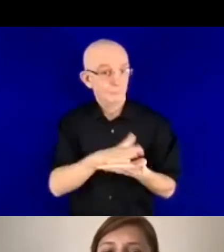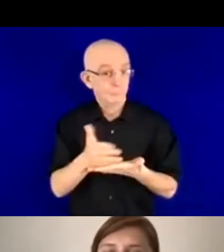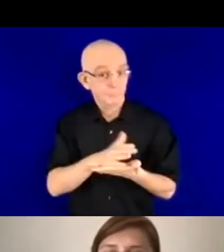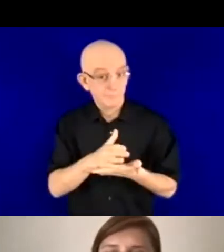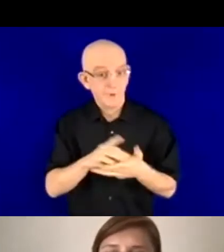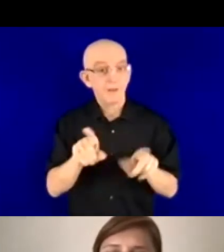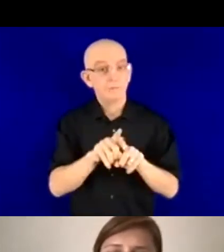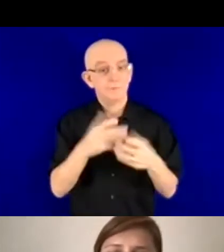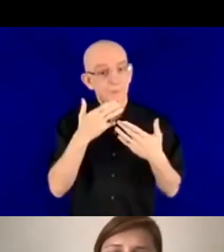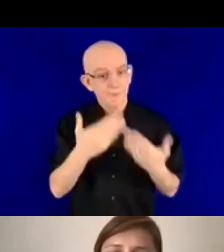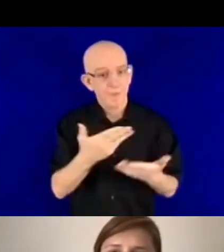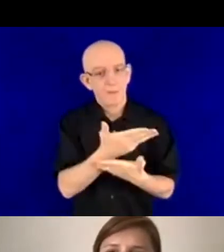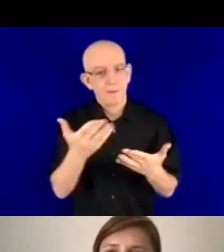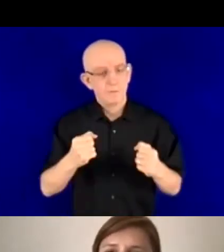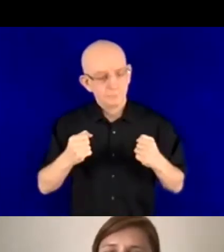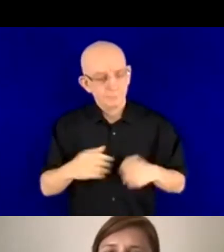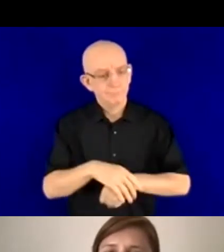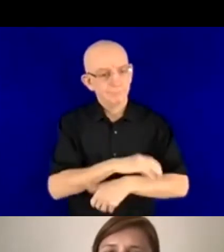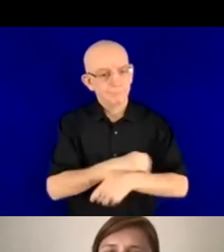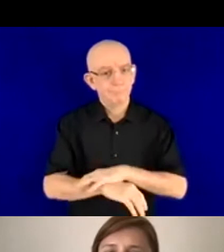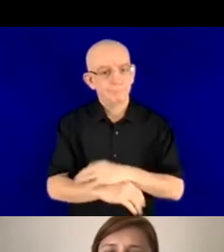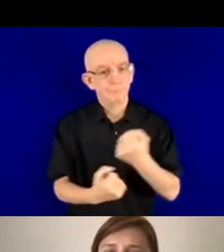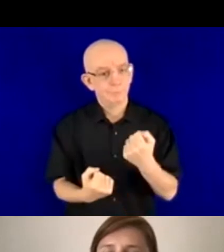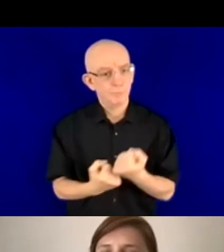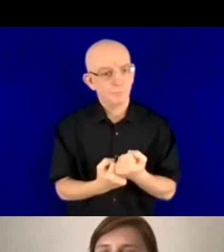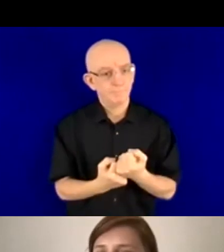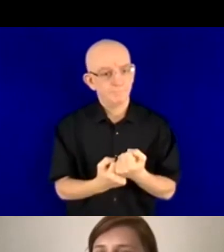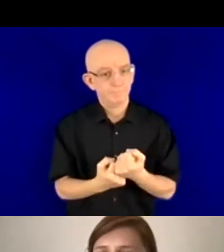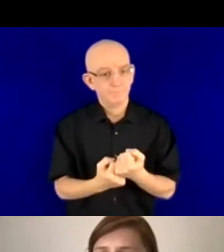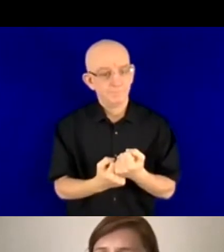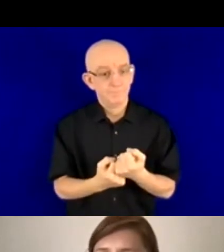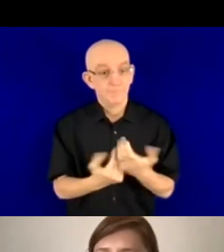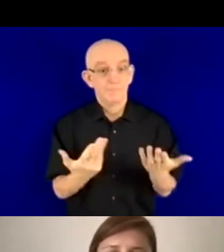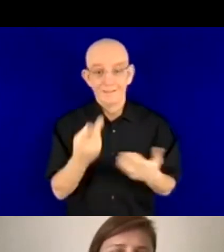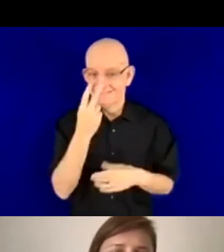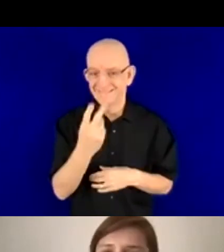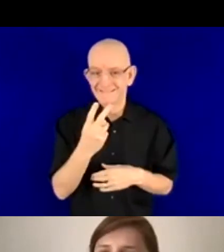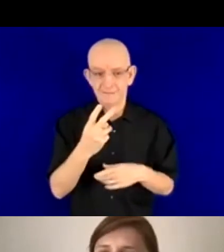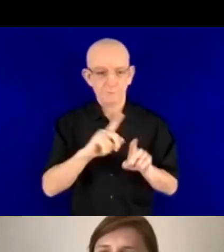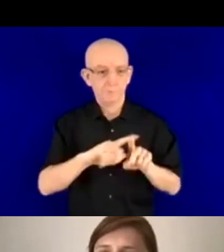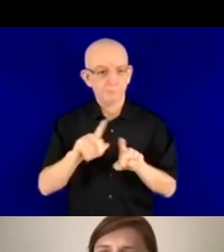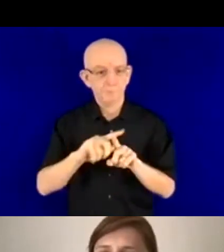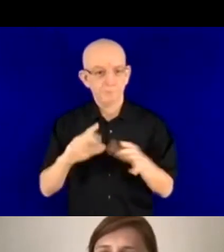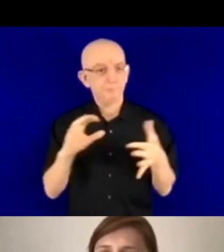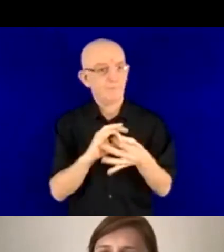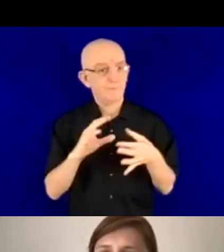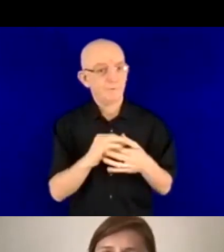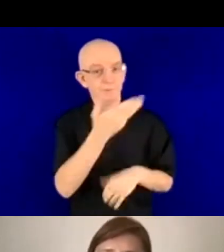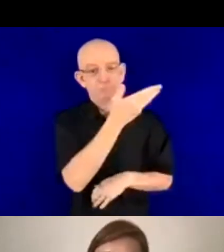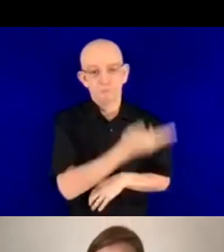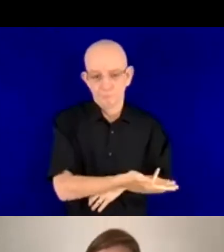Some of the references are here, and I'm happy to share them in the chat if that would